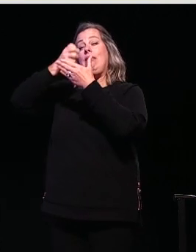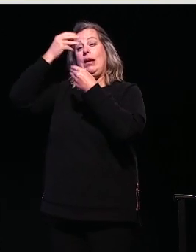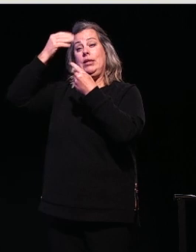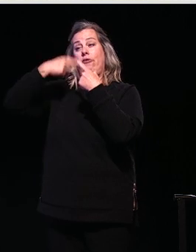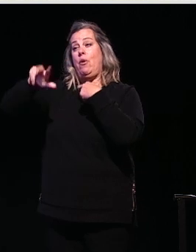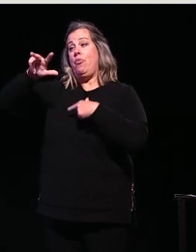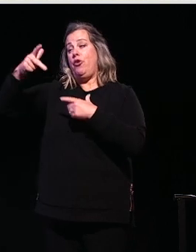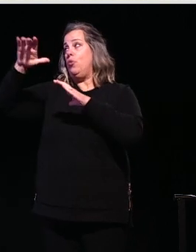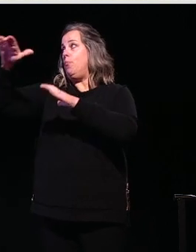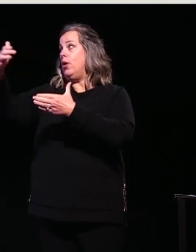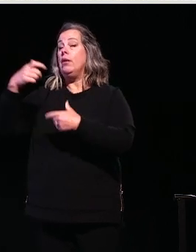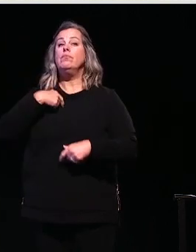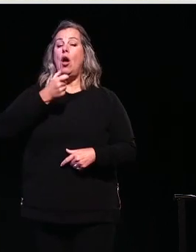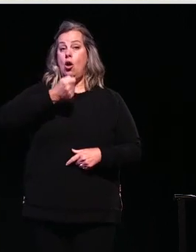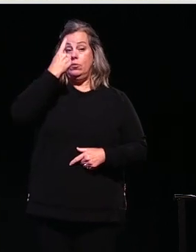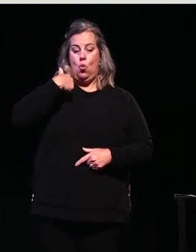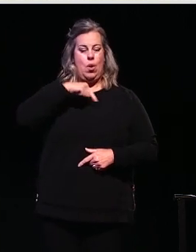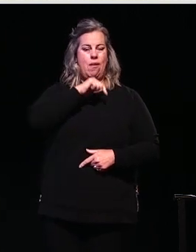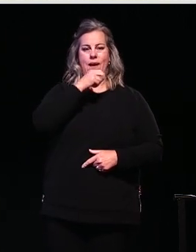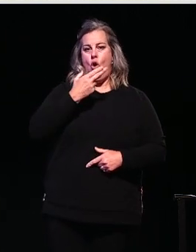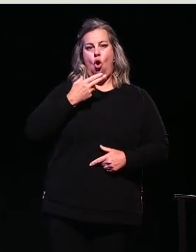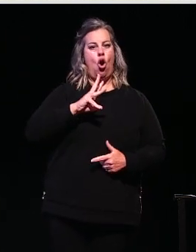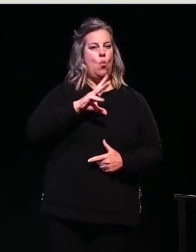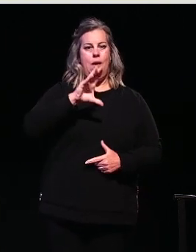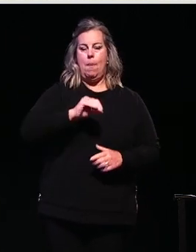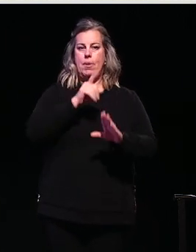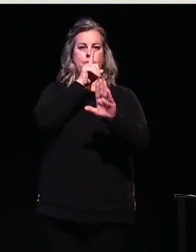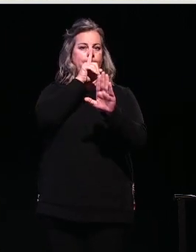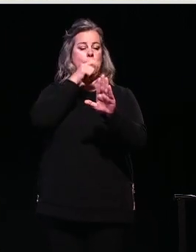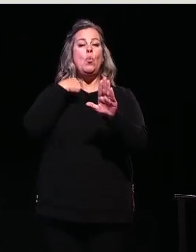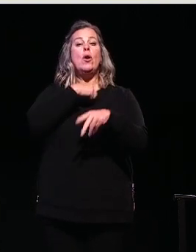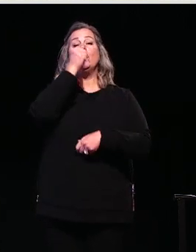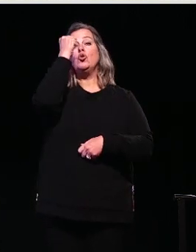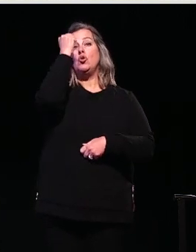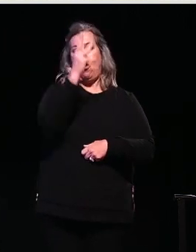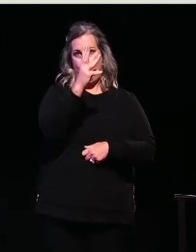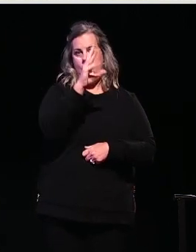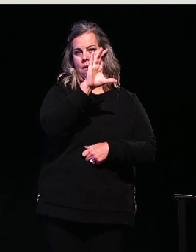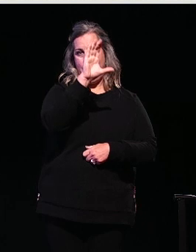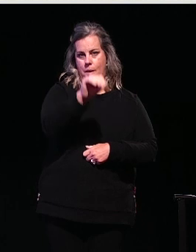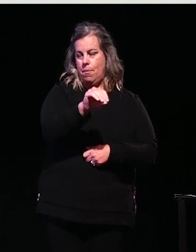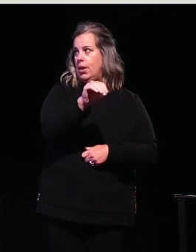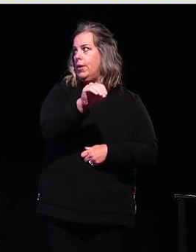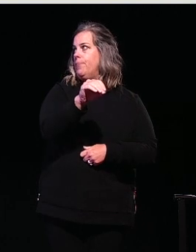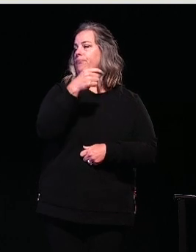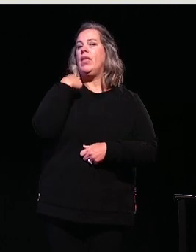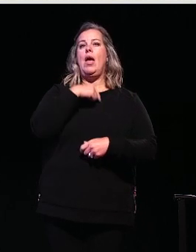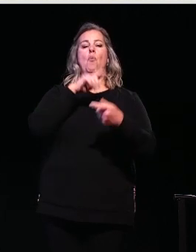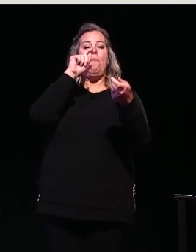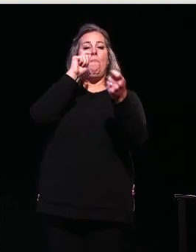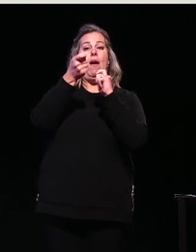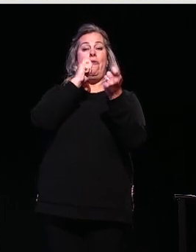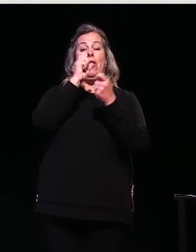not a hardware company. We're a software company. We provide the forecasts. We tune the large-scale forecasts to the specific point of that